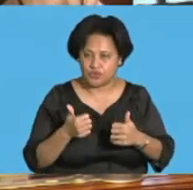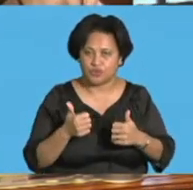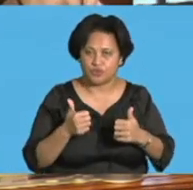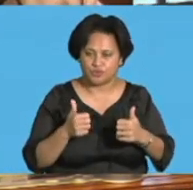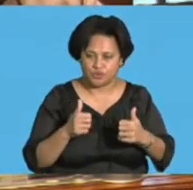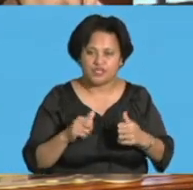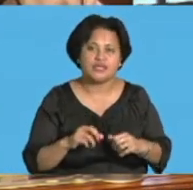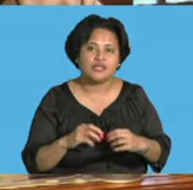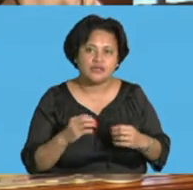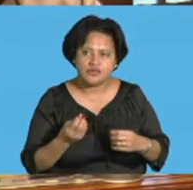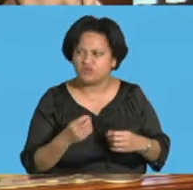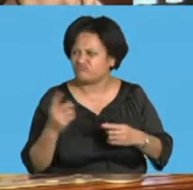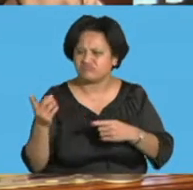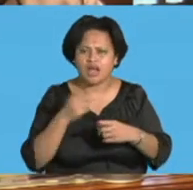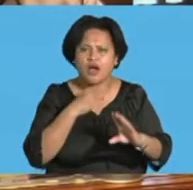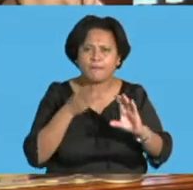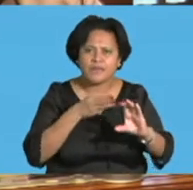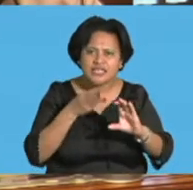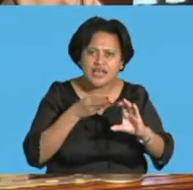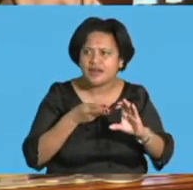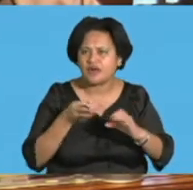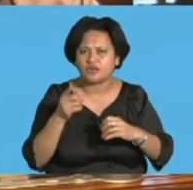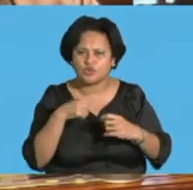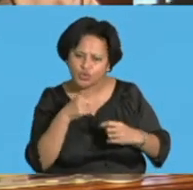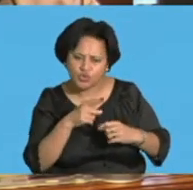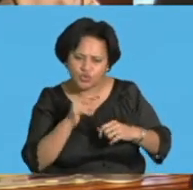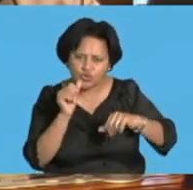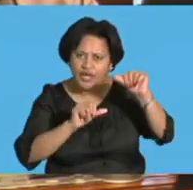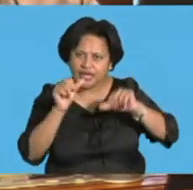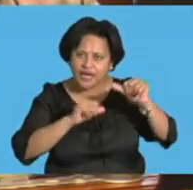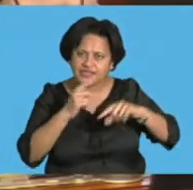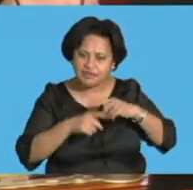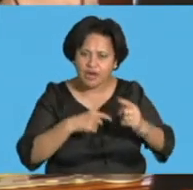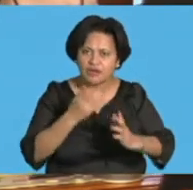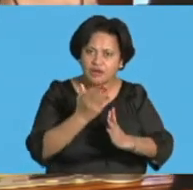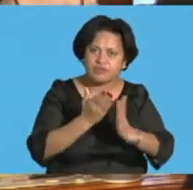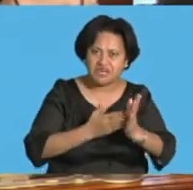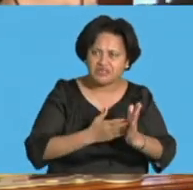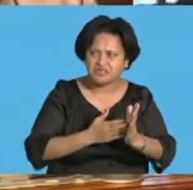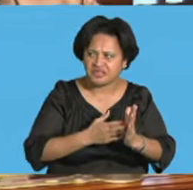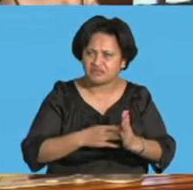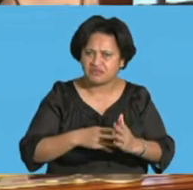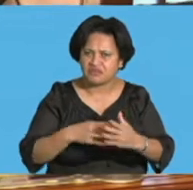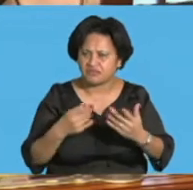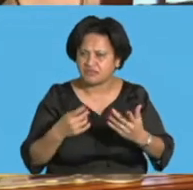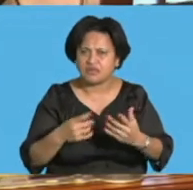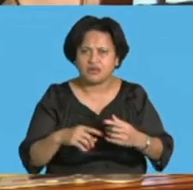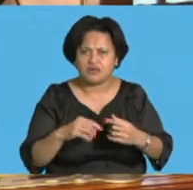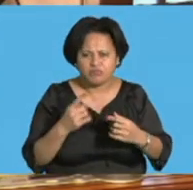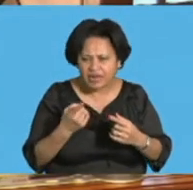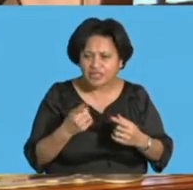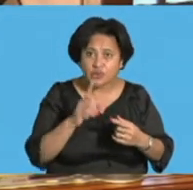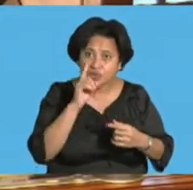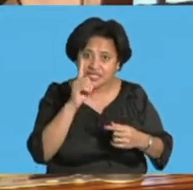much has been said by our media and our financial analysts about the reduction in our budget. This does not look further than the numbers into the